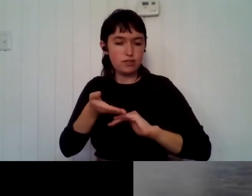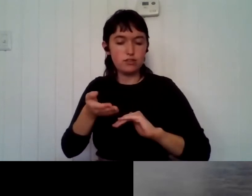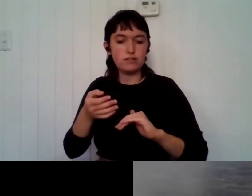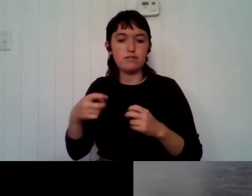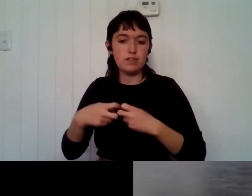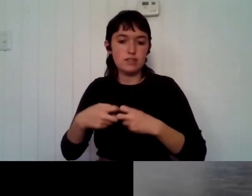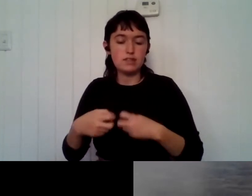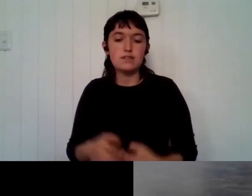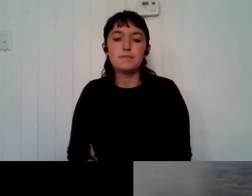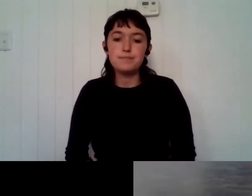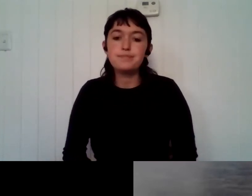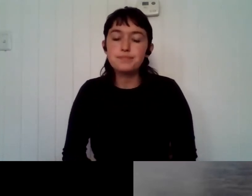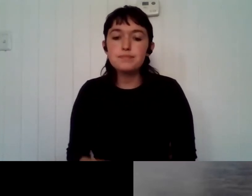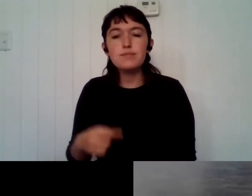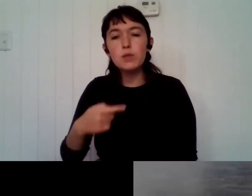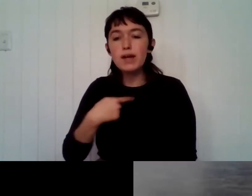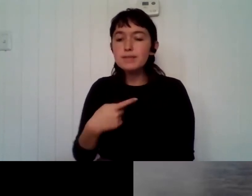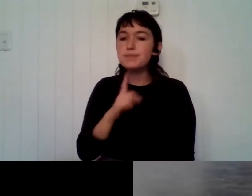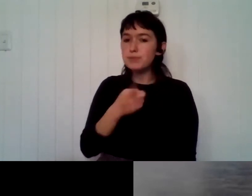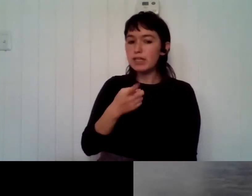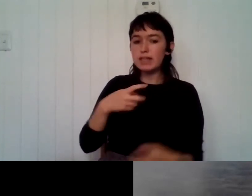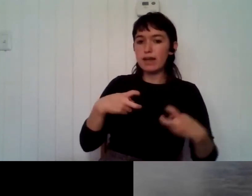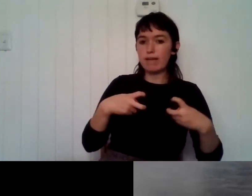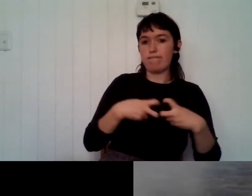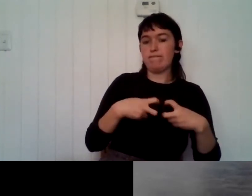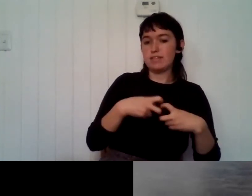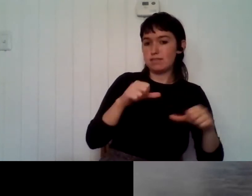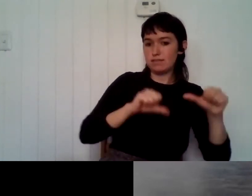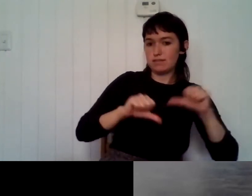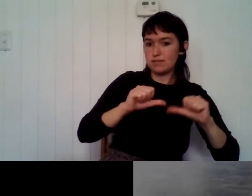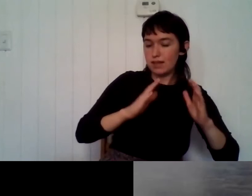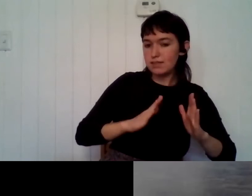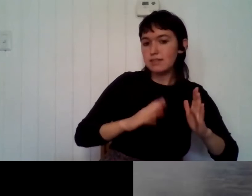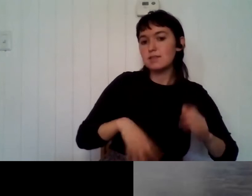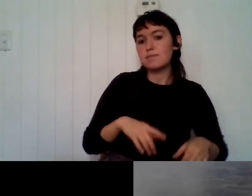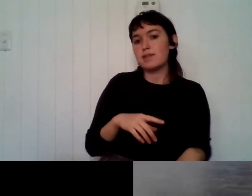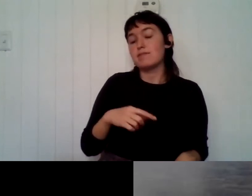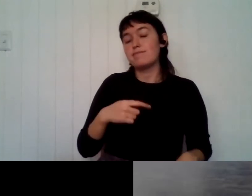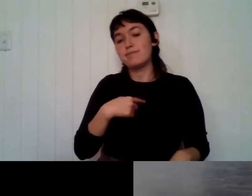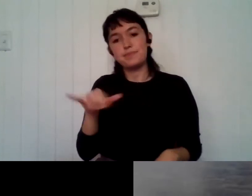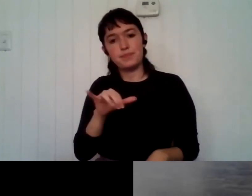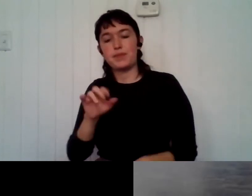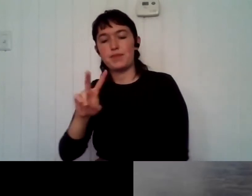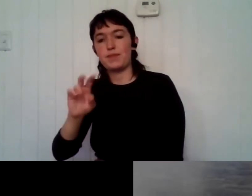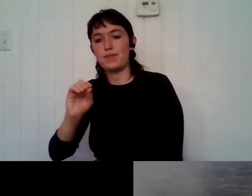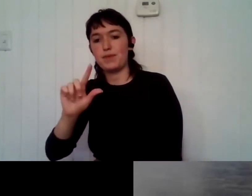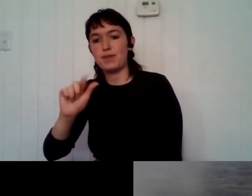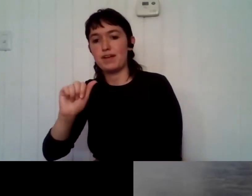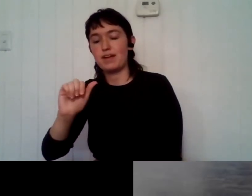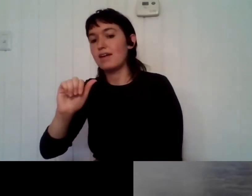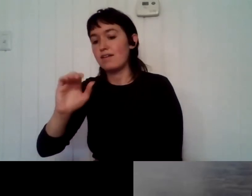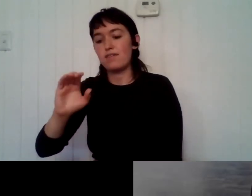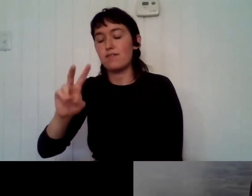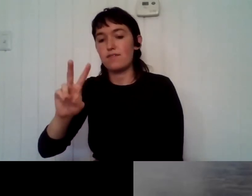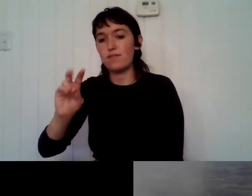than a volcanologist, but I do the physics of volcanoes, so that's why I mostly say I'm a volcanologist. But you can also start